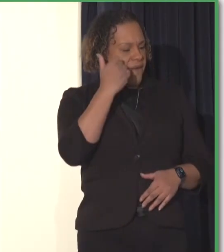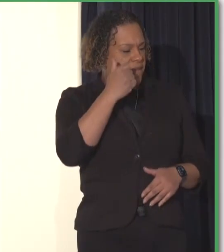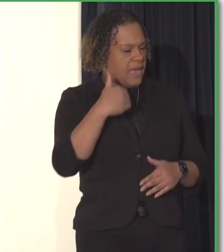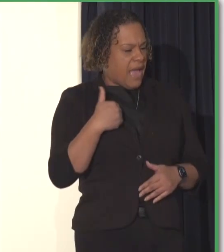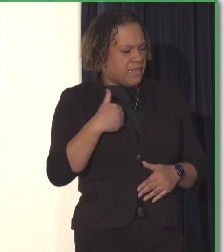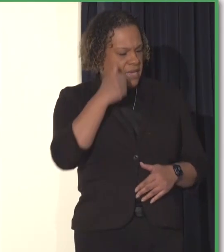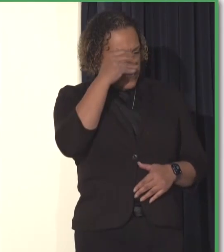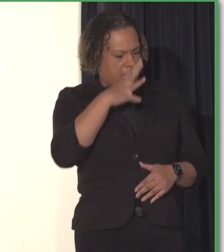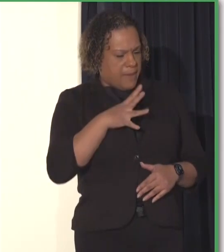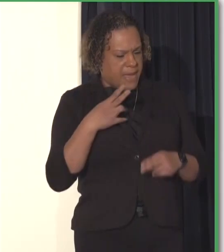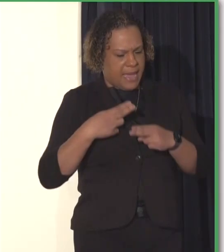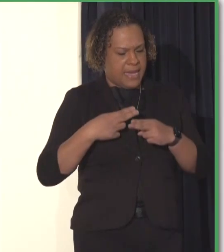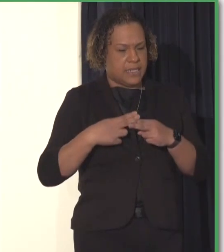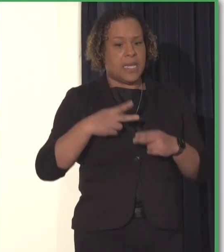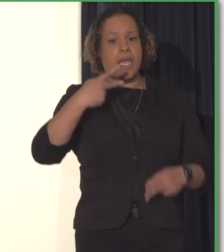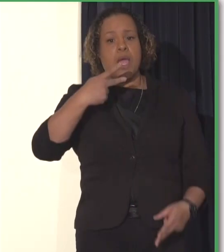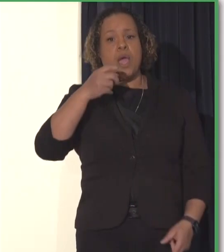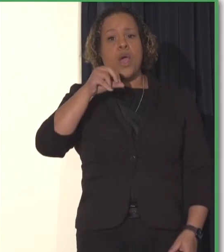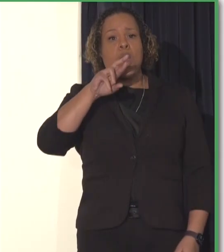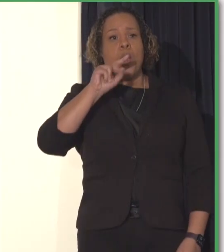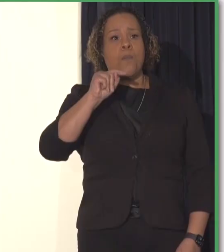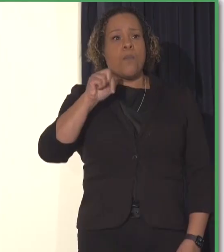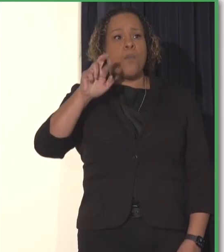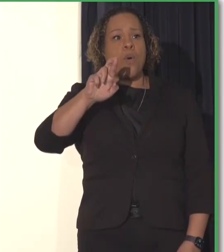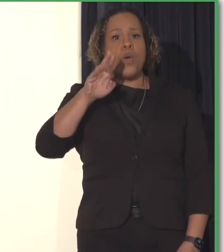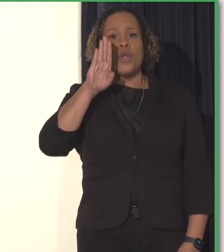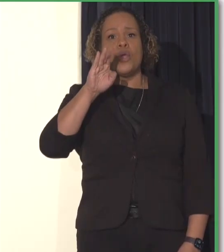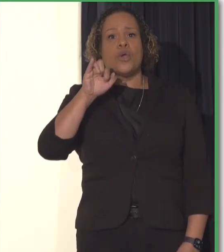name. Porter Burks.